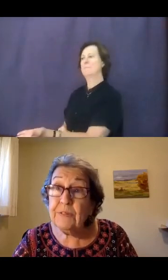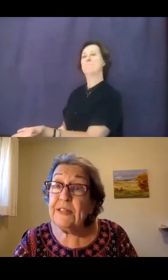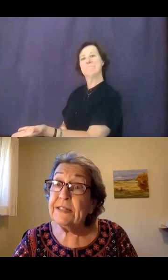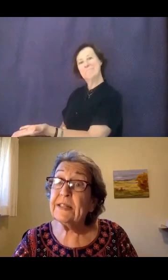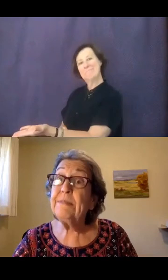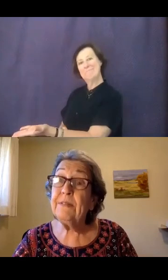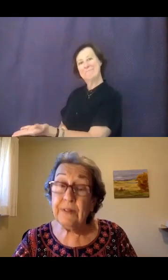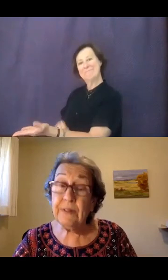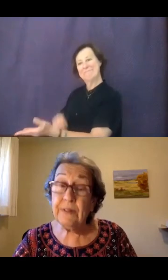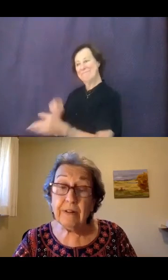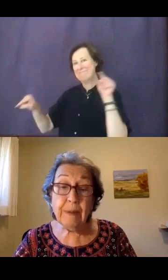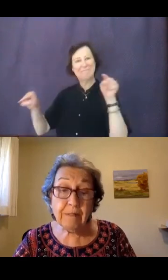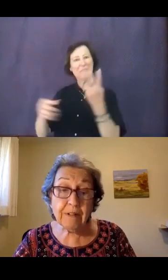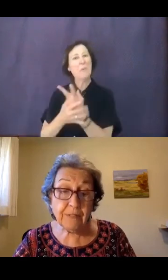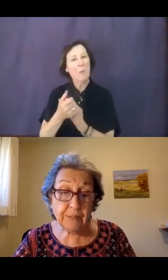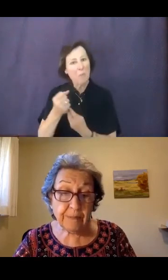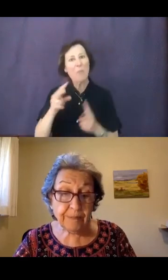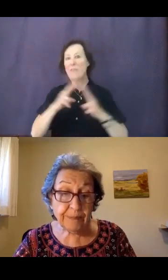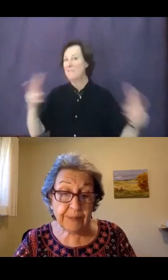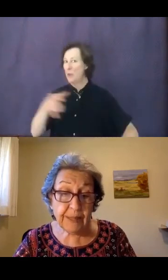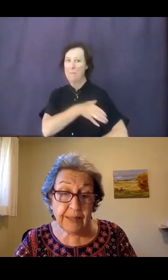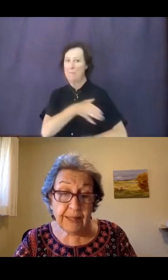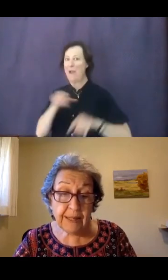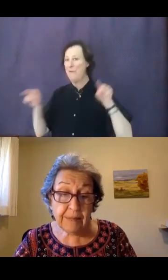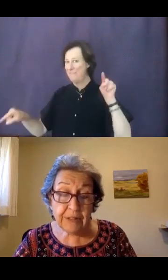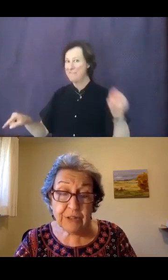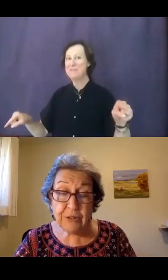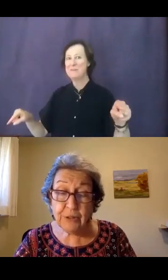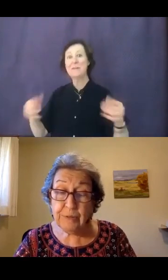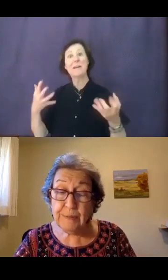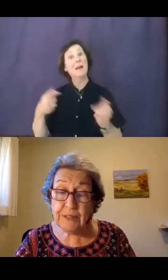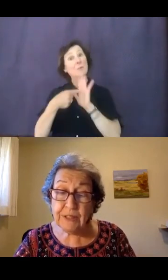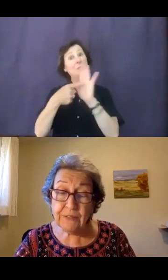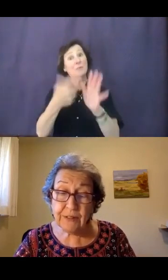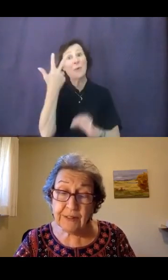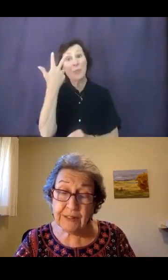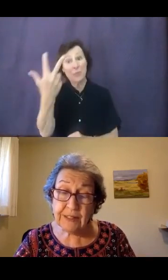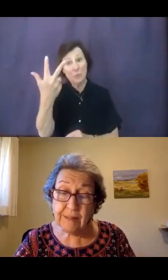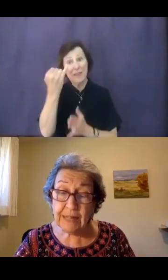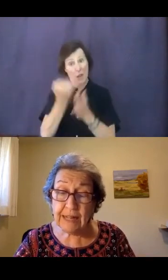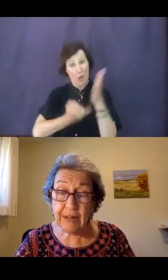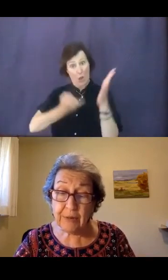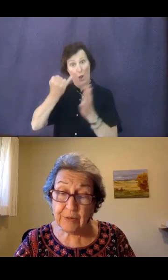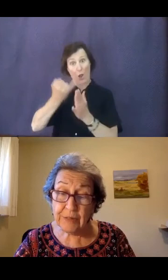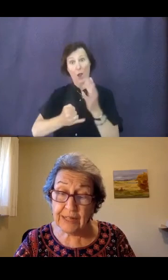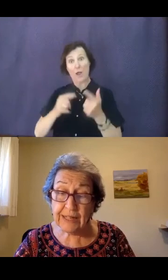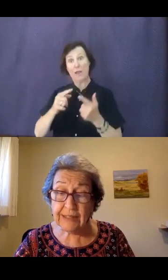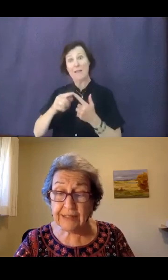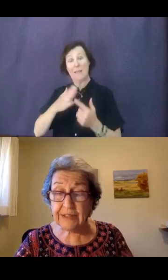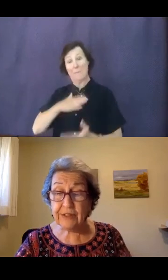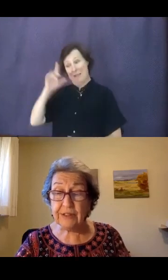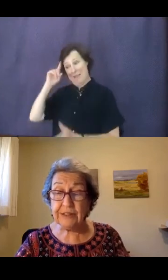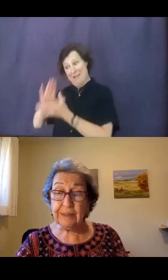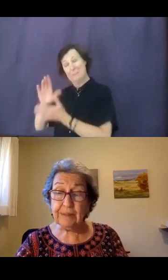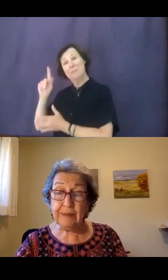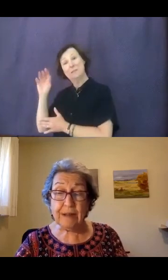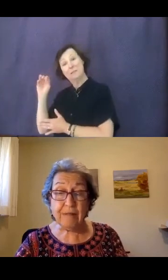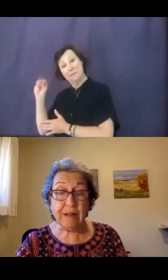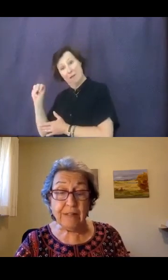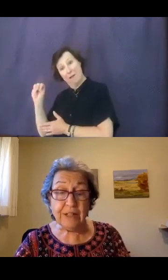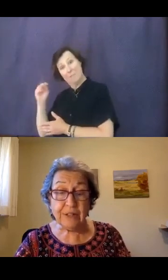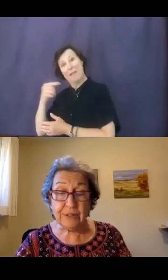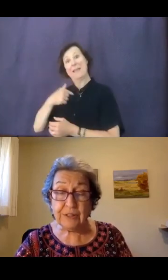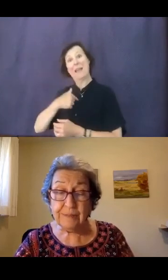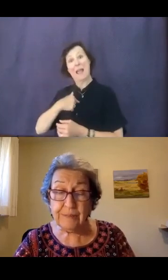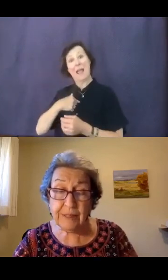Both of these can be very powerful. I'm going to show you 3 pieces of art that Tom and I own, and I'd like to talk a little bit about why